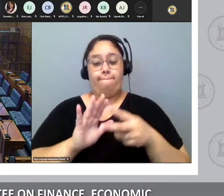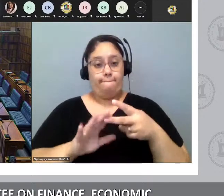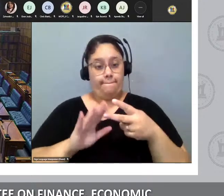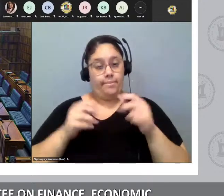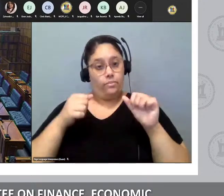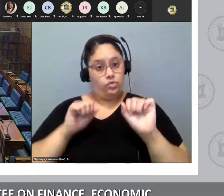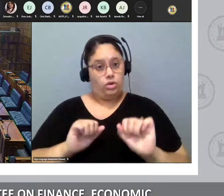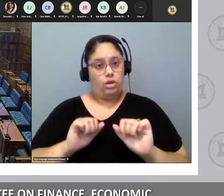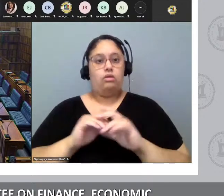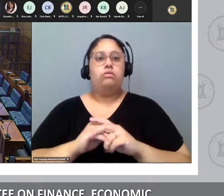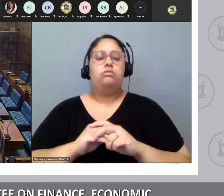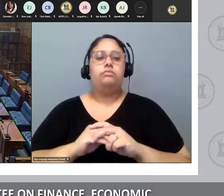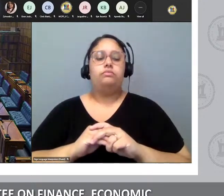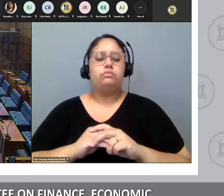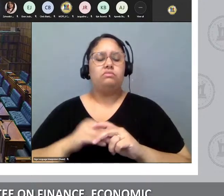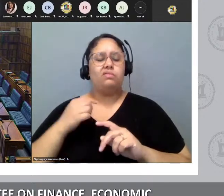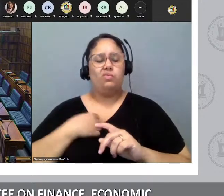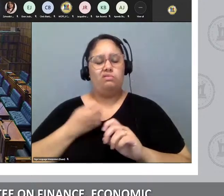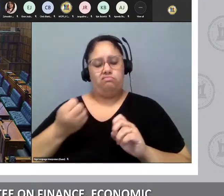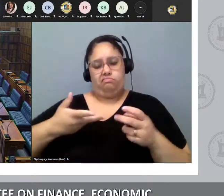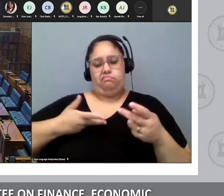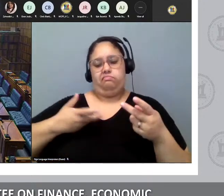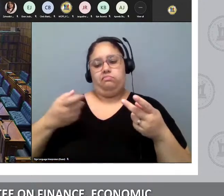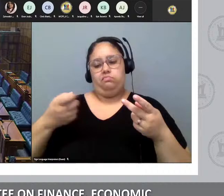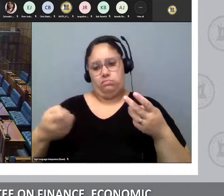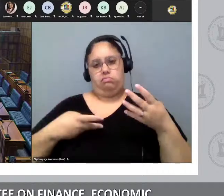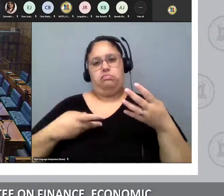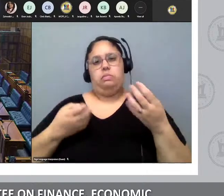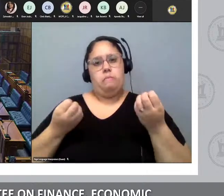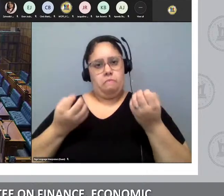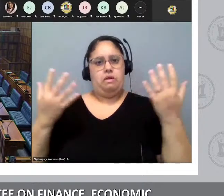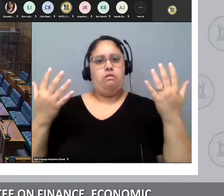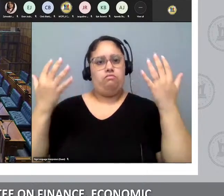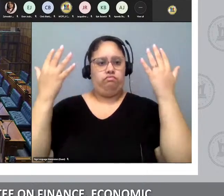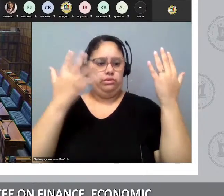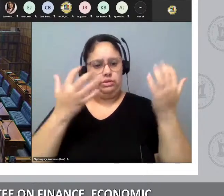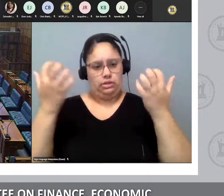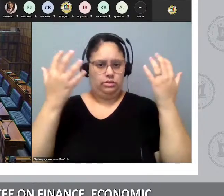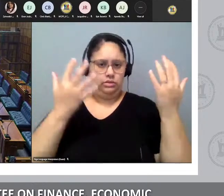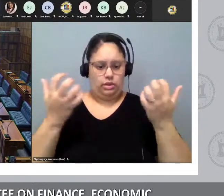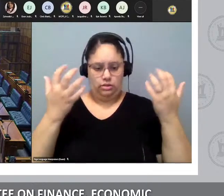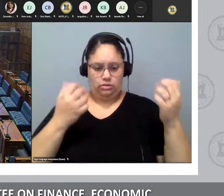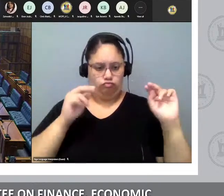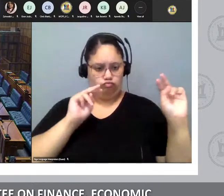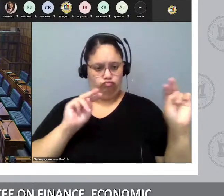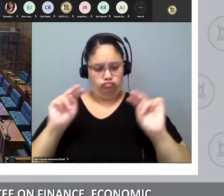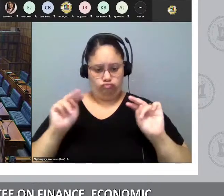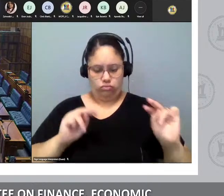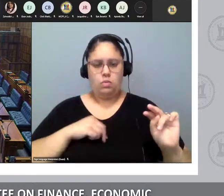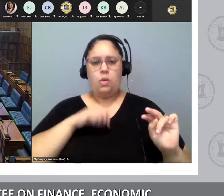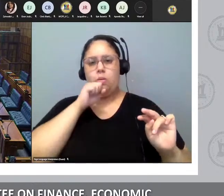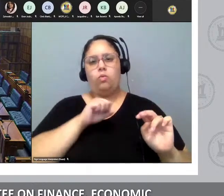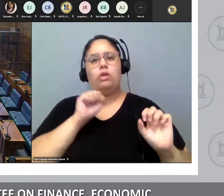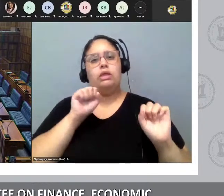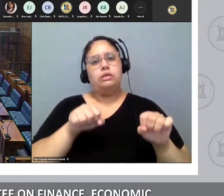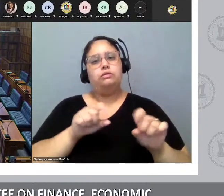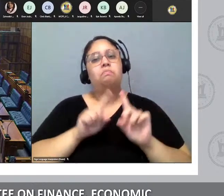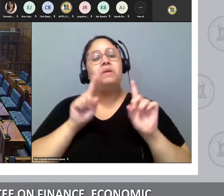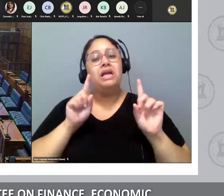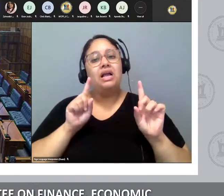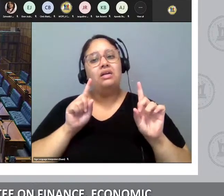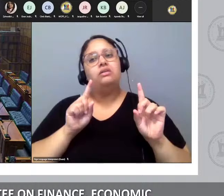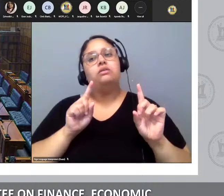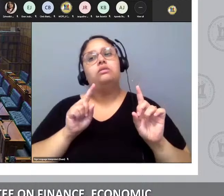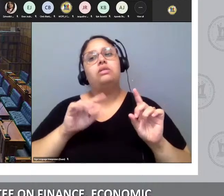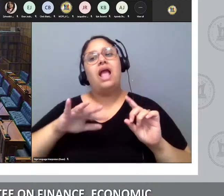we've been served with a lot of statistics and I love statistics but may I say things like